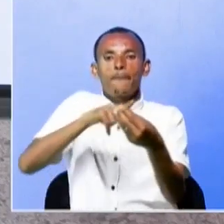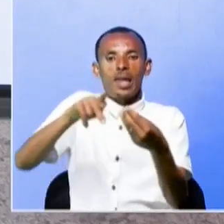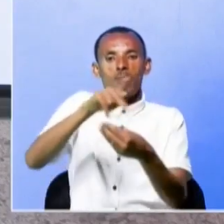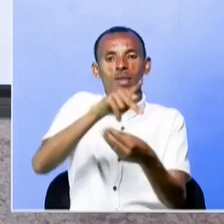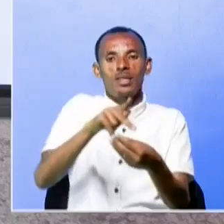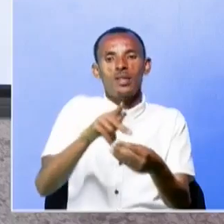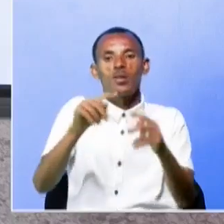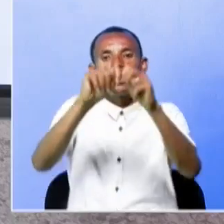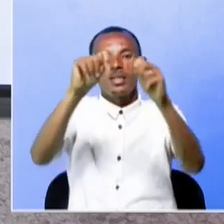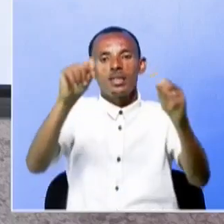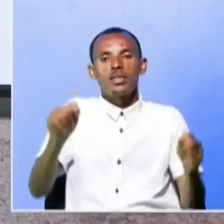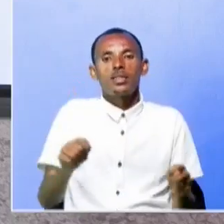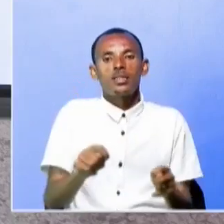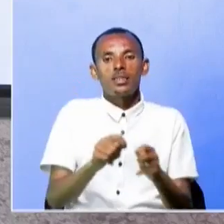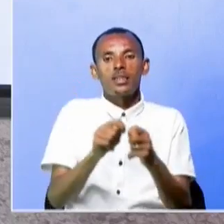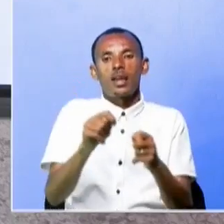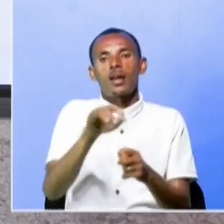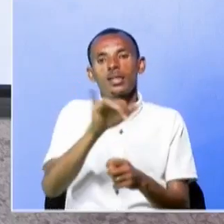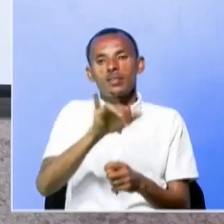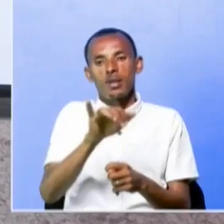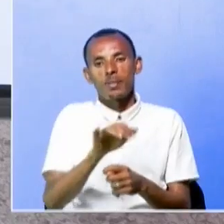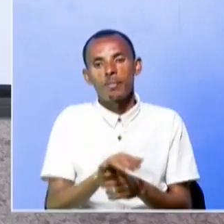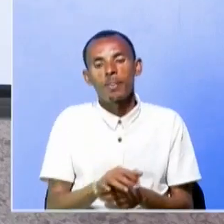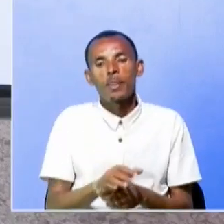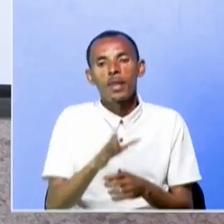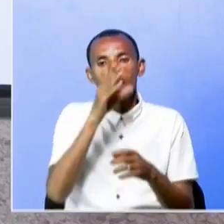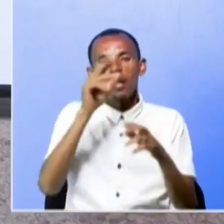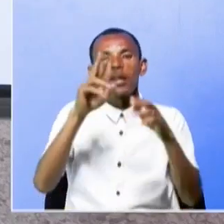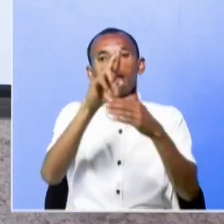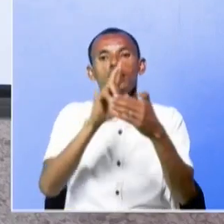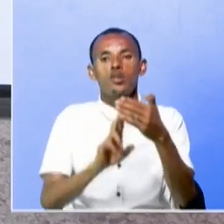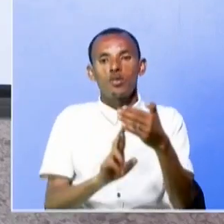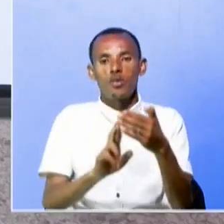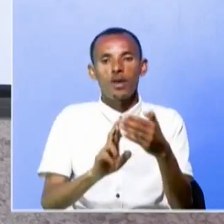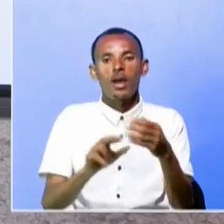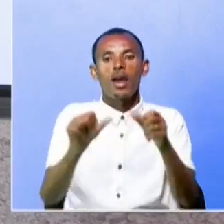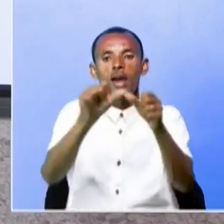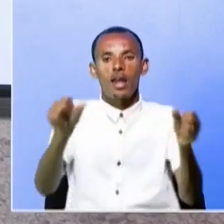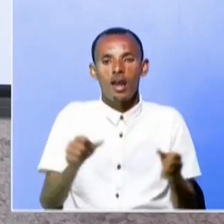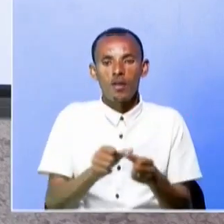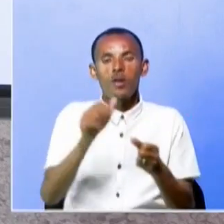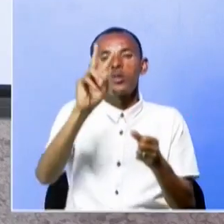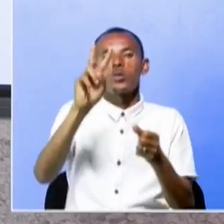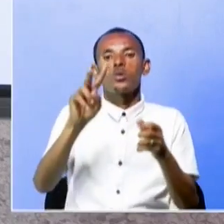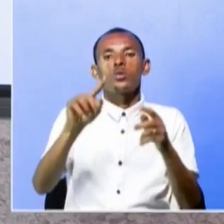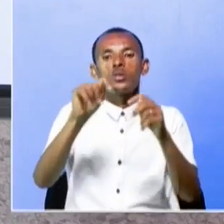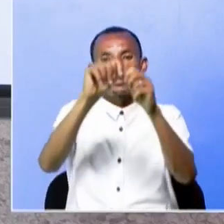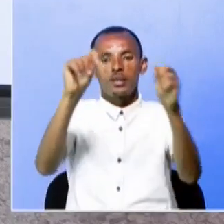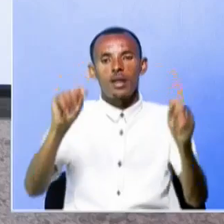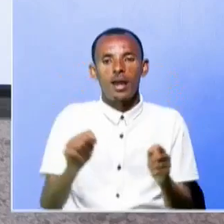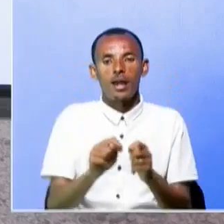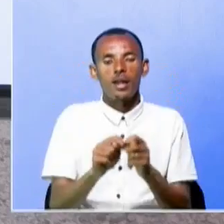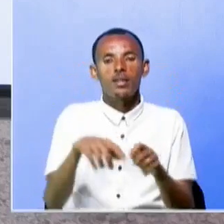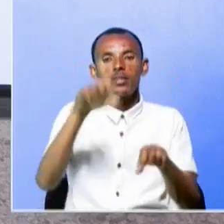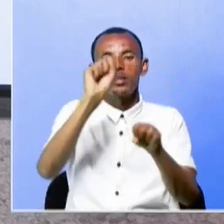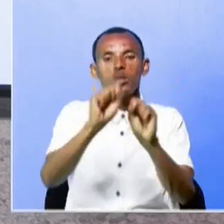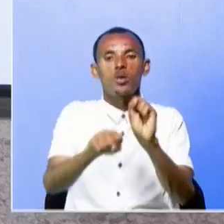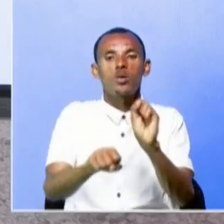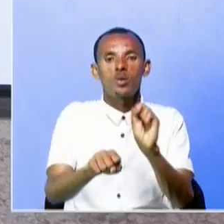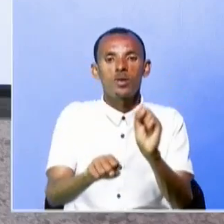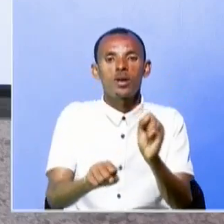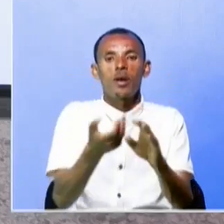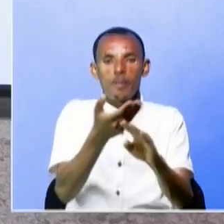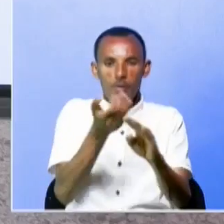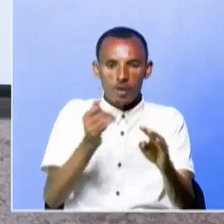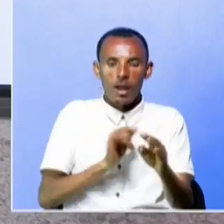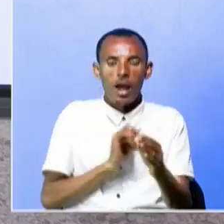similar triangles and the ratio of the area of the two triangles, right? So before